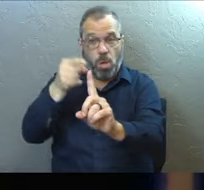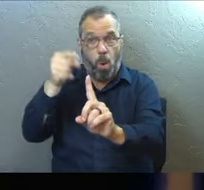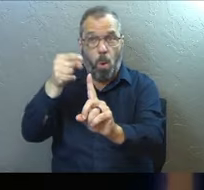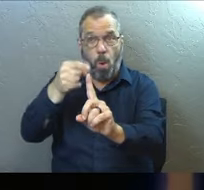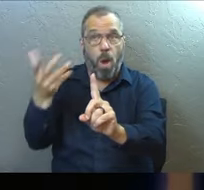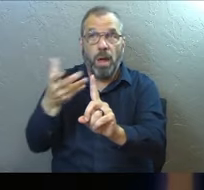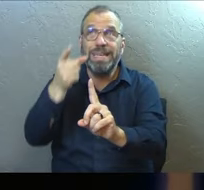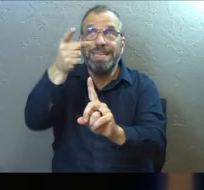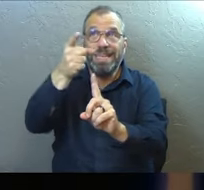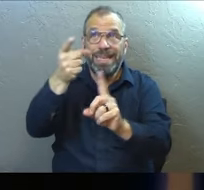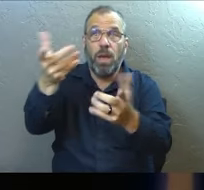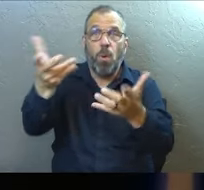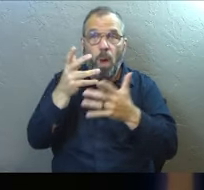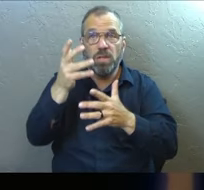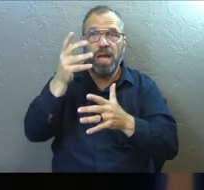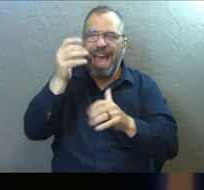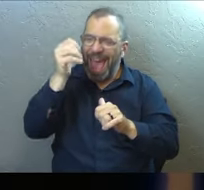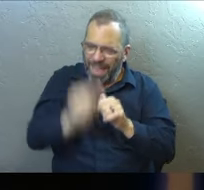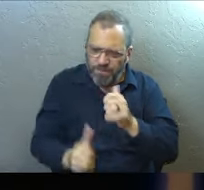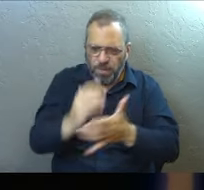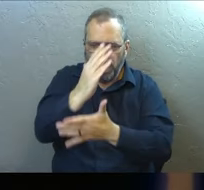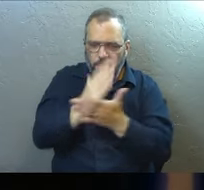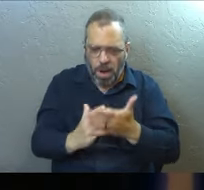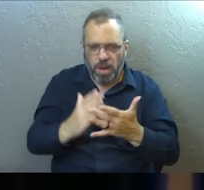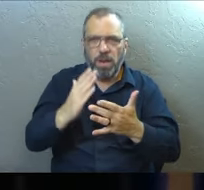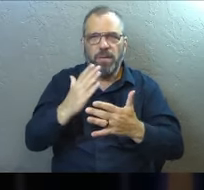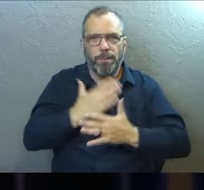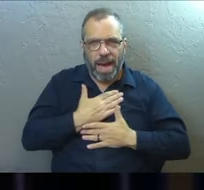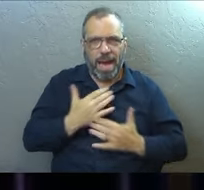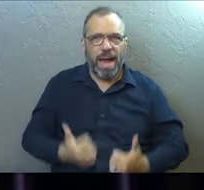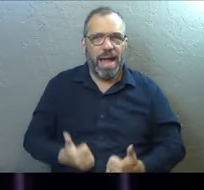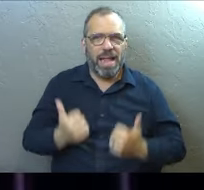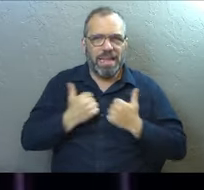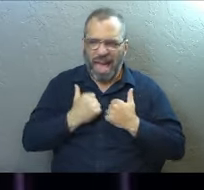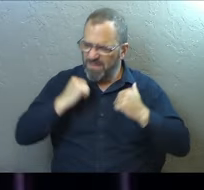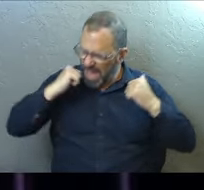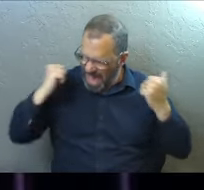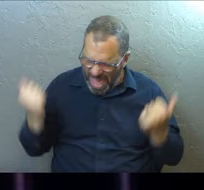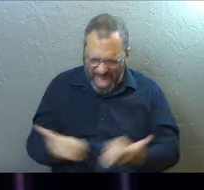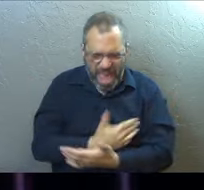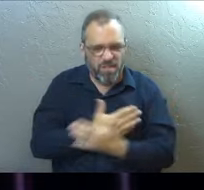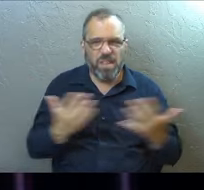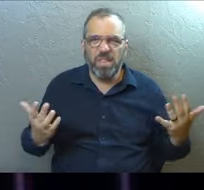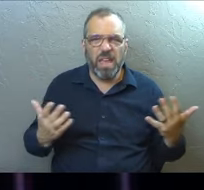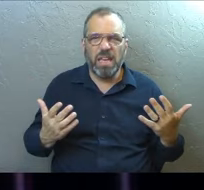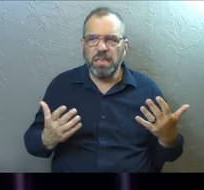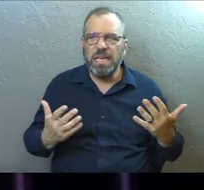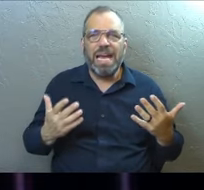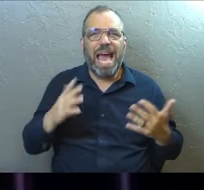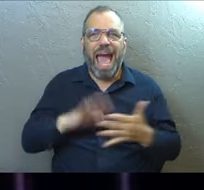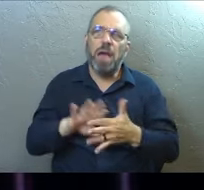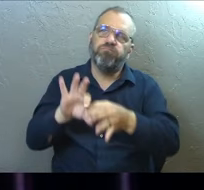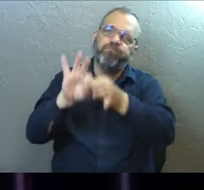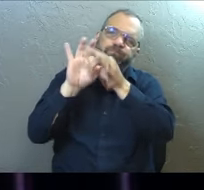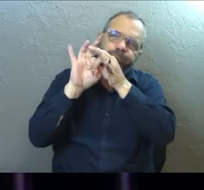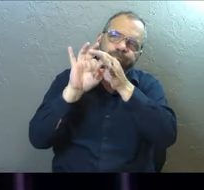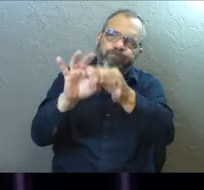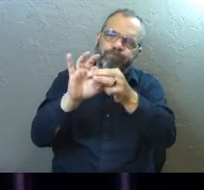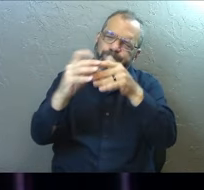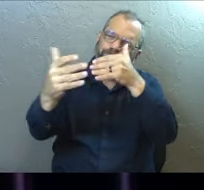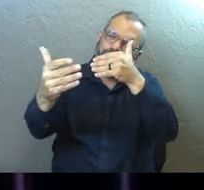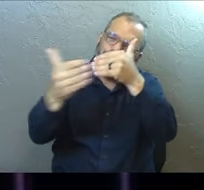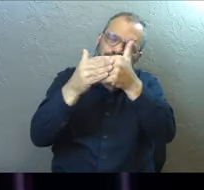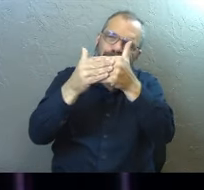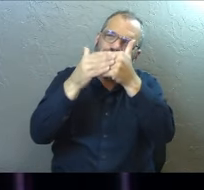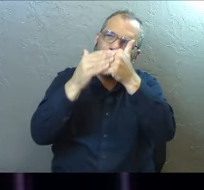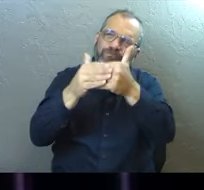for us, is God wants every single part of our life. Amen. Every single part. And he wants us to be in relationship, close,